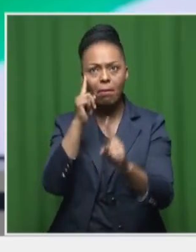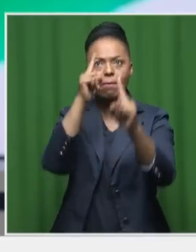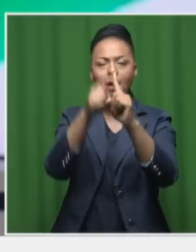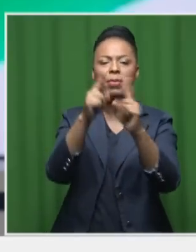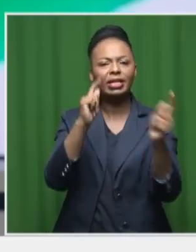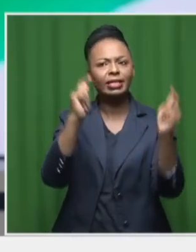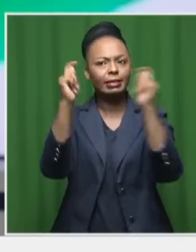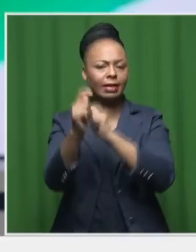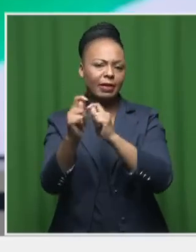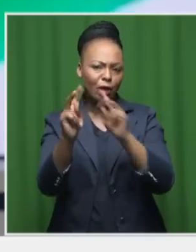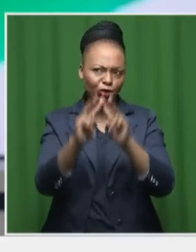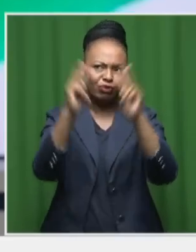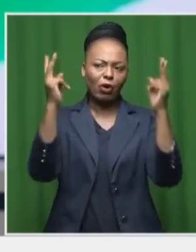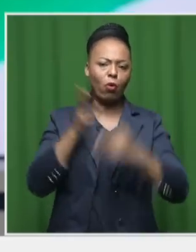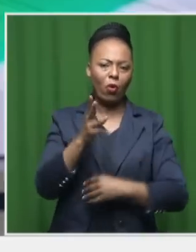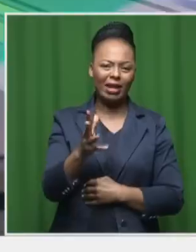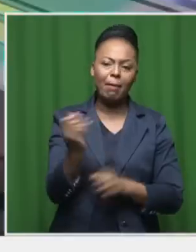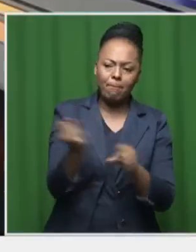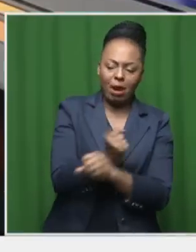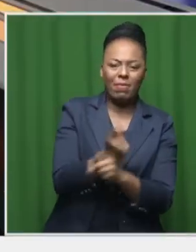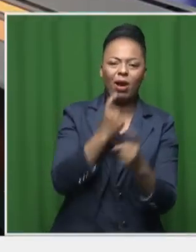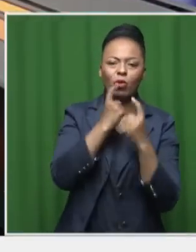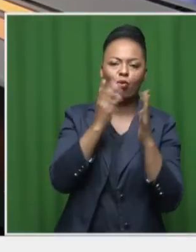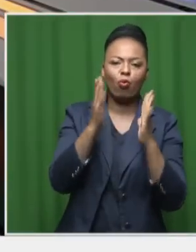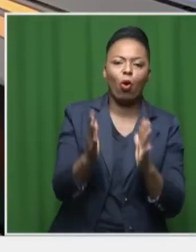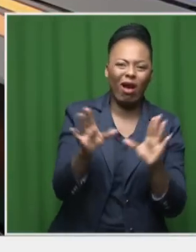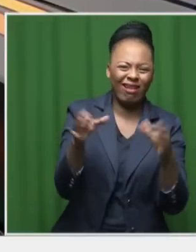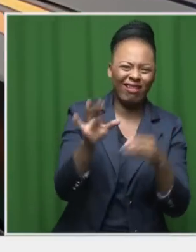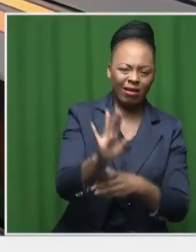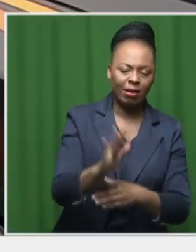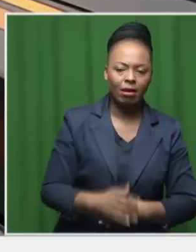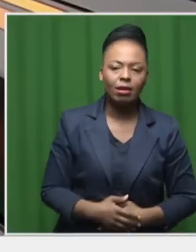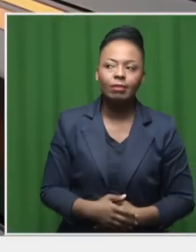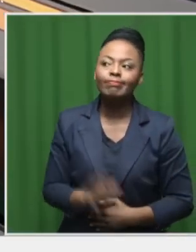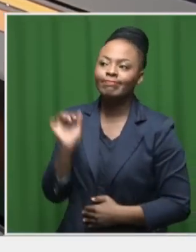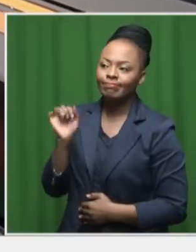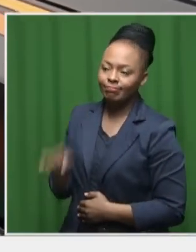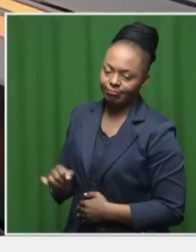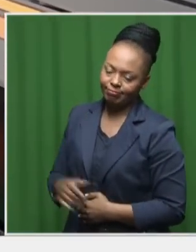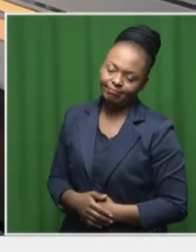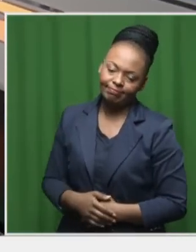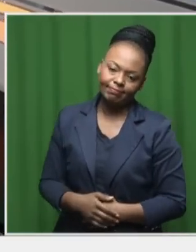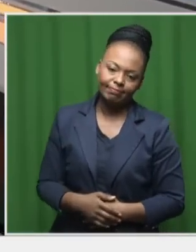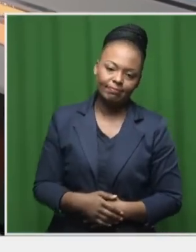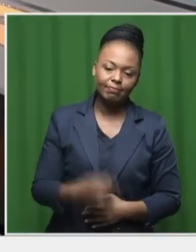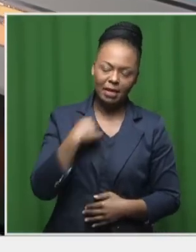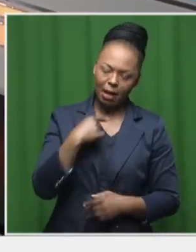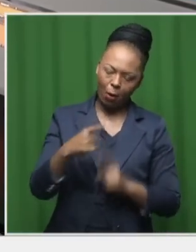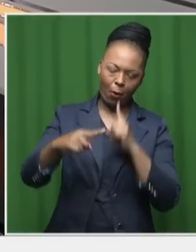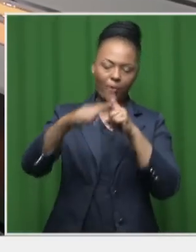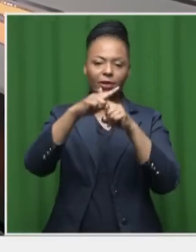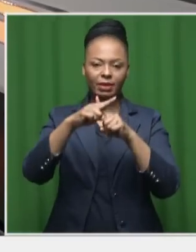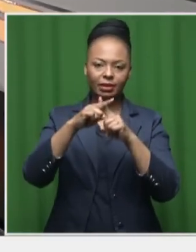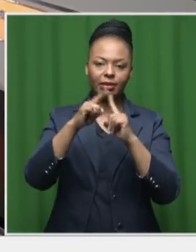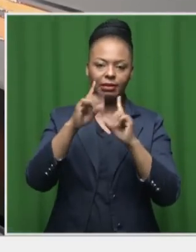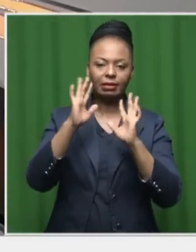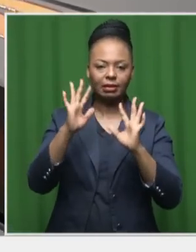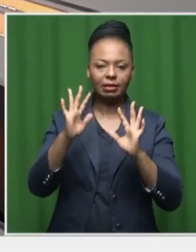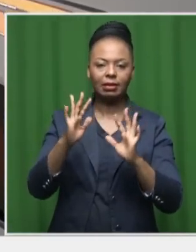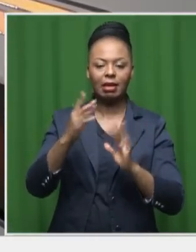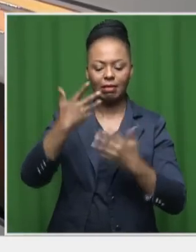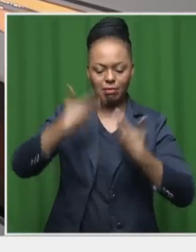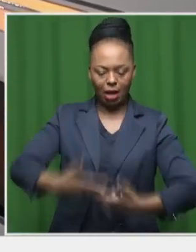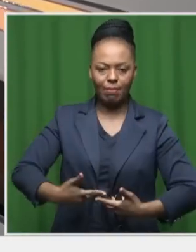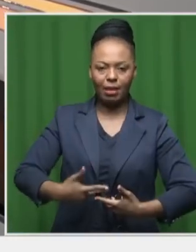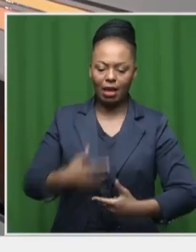such as whistleblowers. So I get you, and I am the same as you. I'm an optimist, and the eternal optimist, and I want